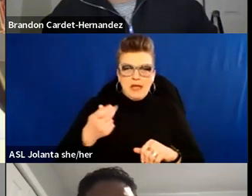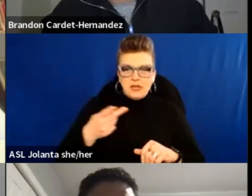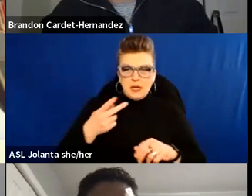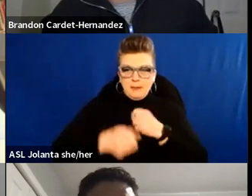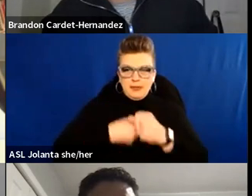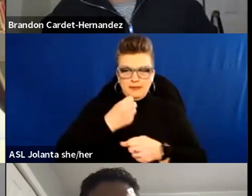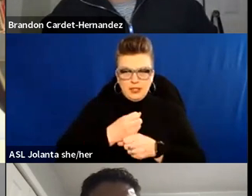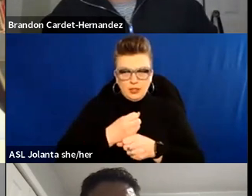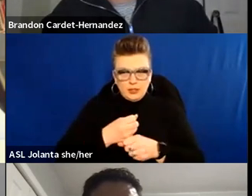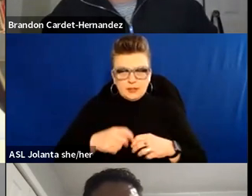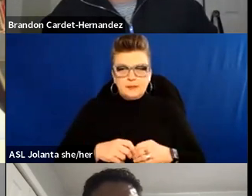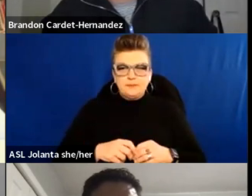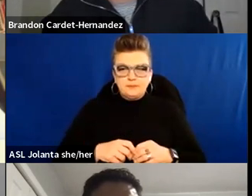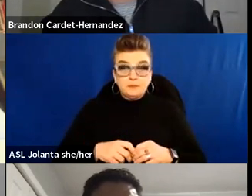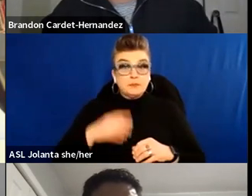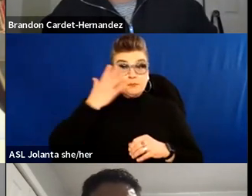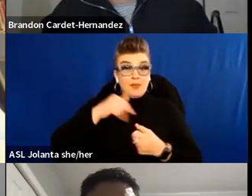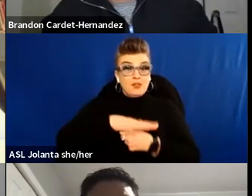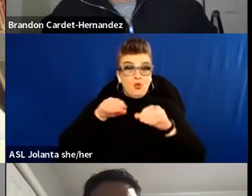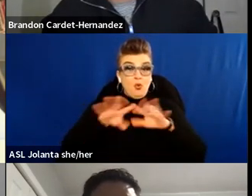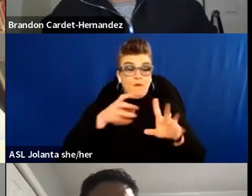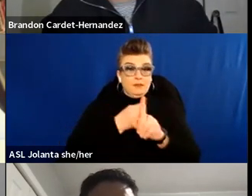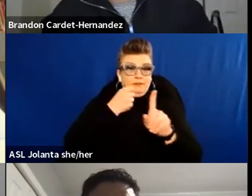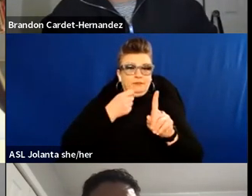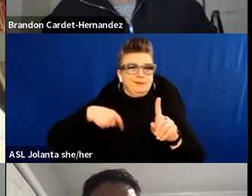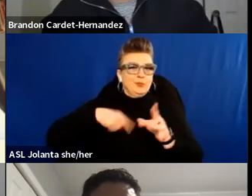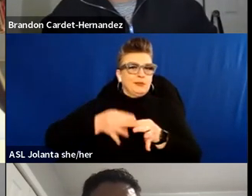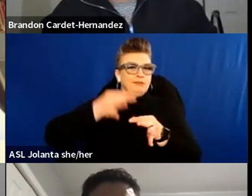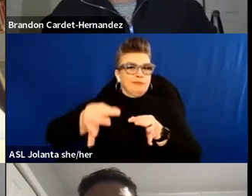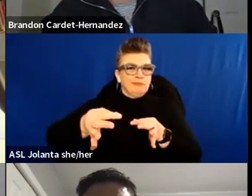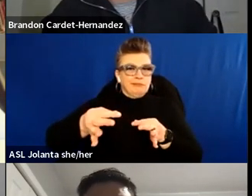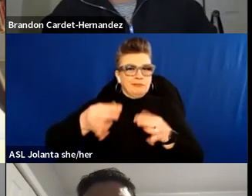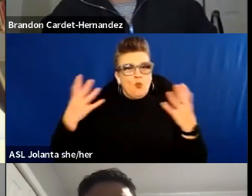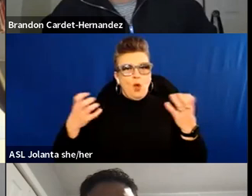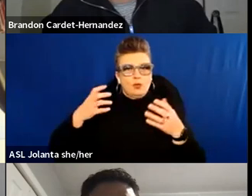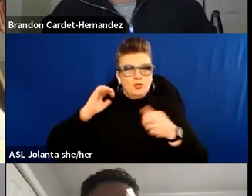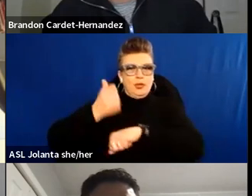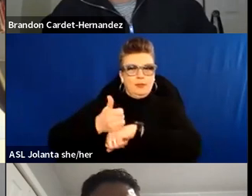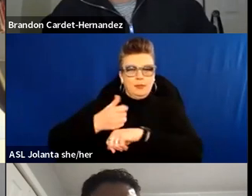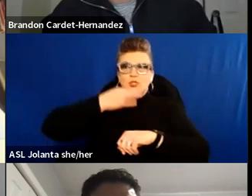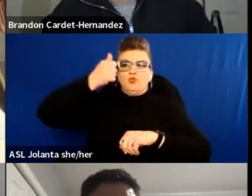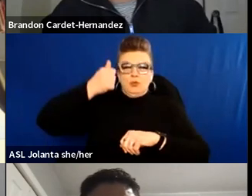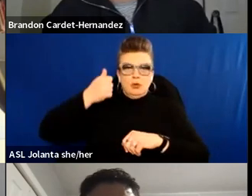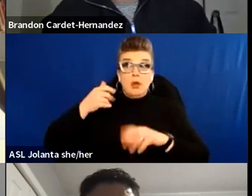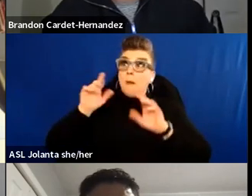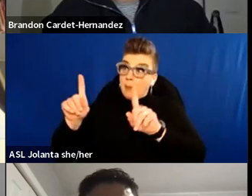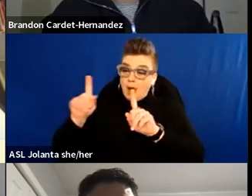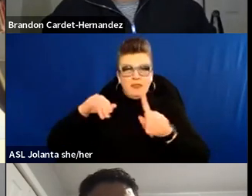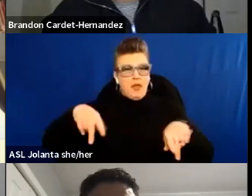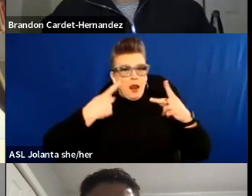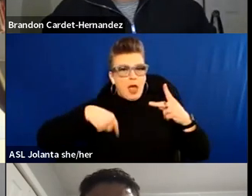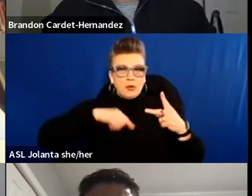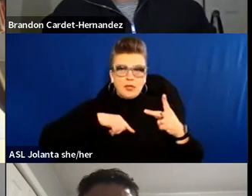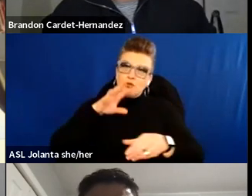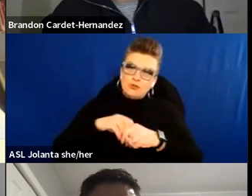because of covid it delayed us in um implementing it sooner and that gave us time to do more engagement as well so um it's been a